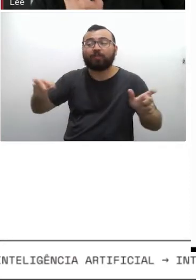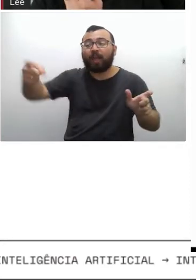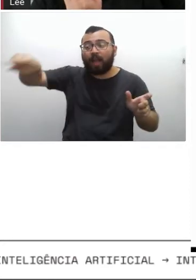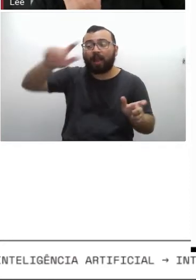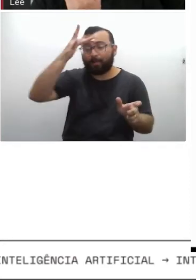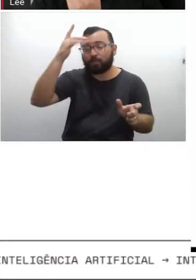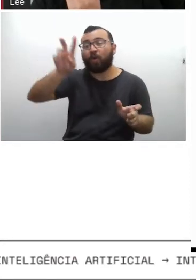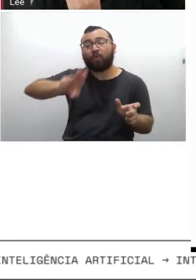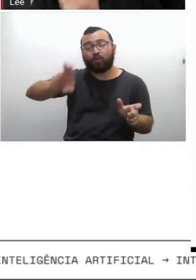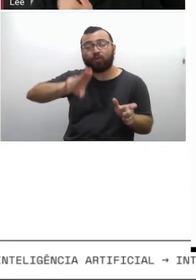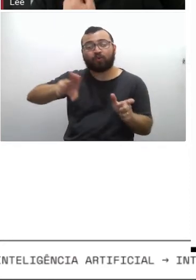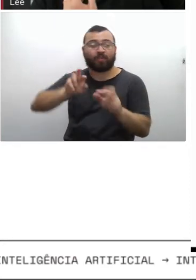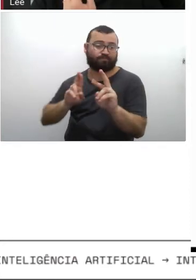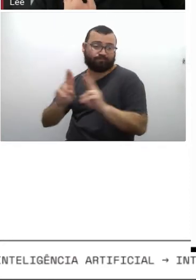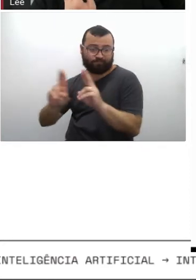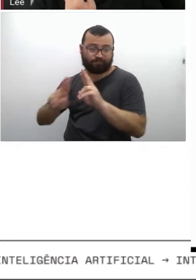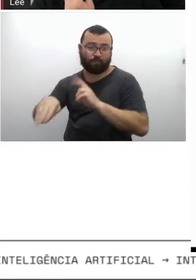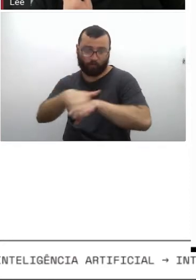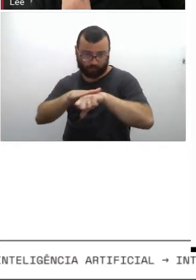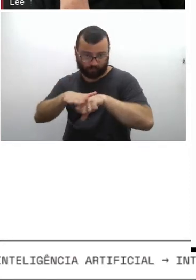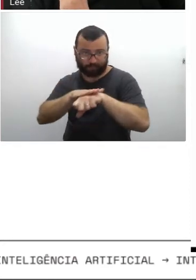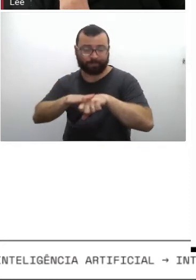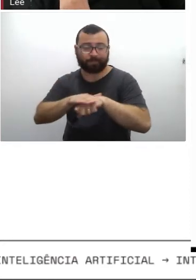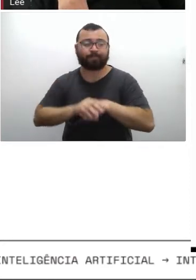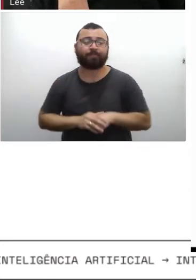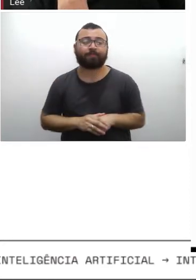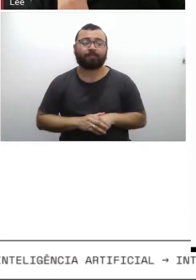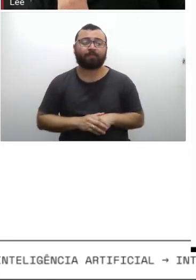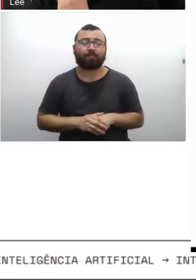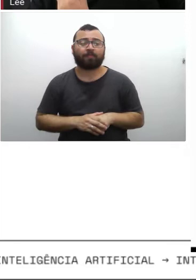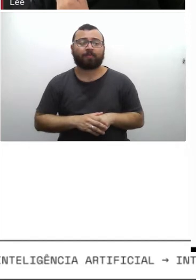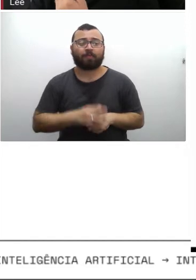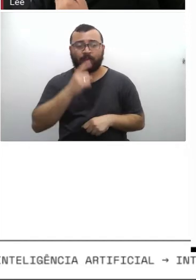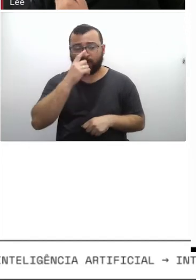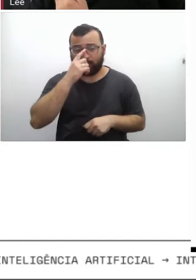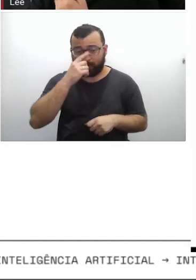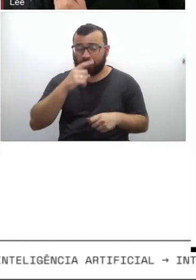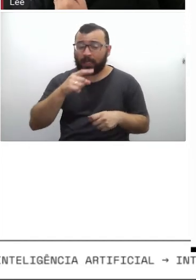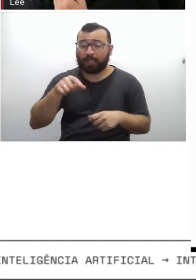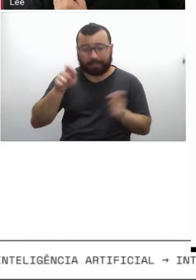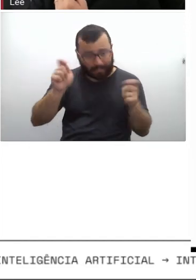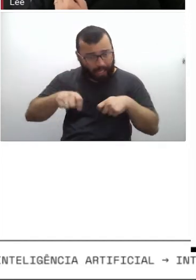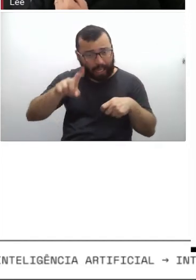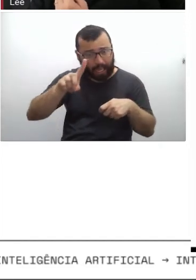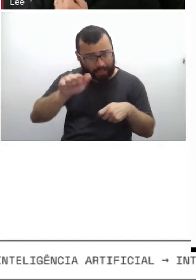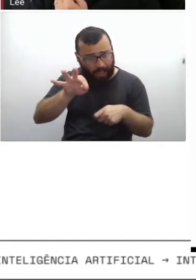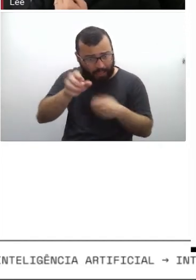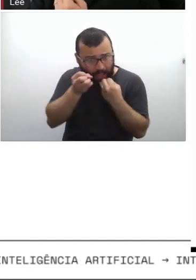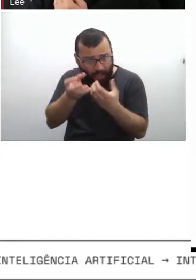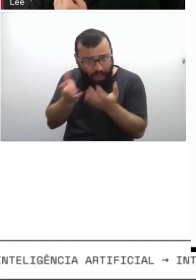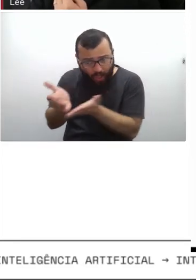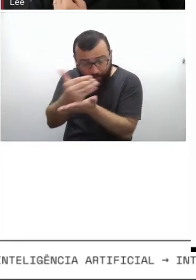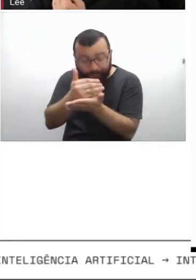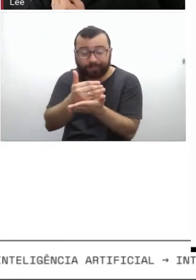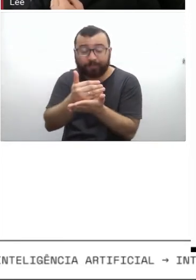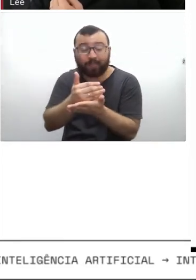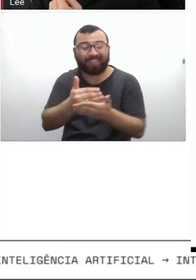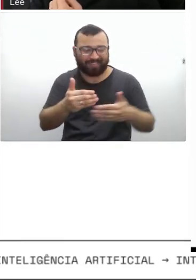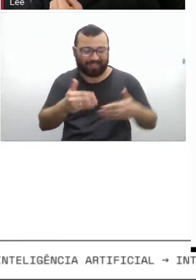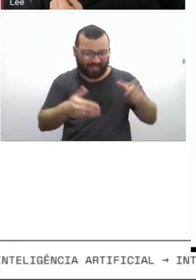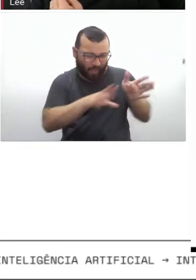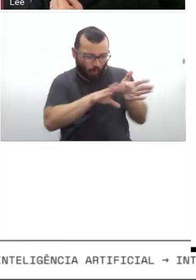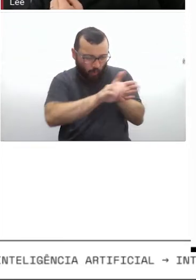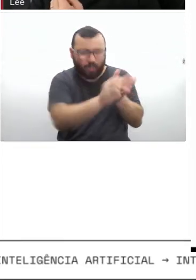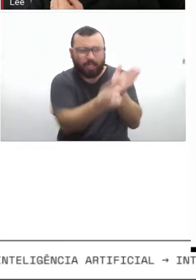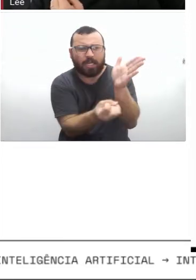in their conversations, and you can do that with past data. And Google actually created a new tool which is